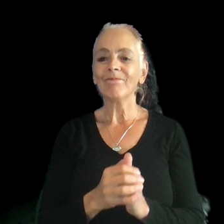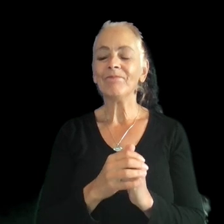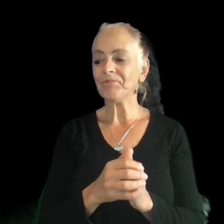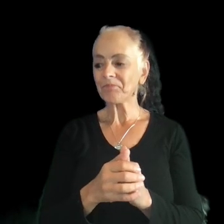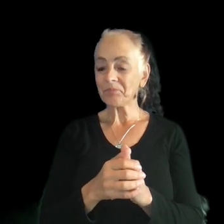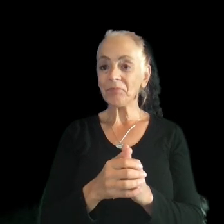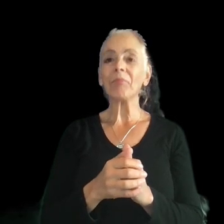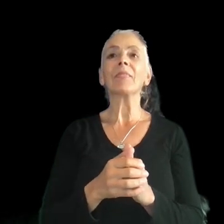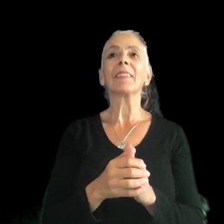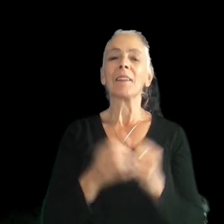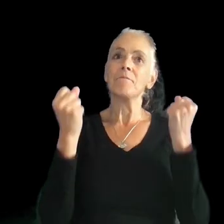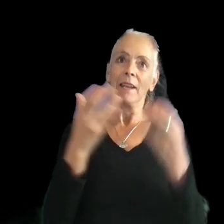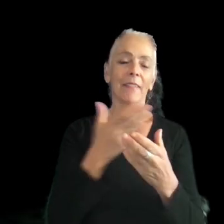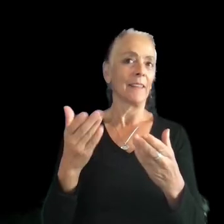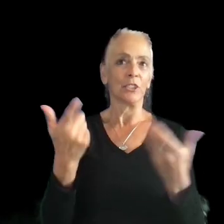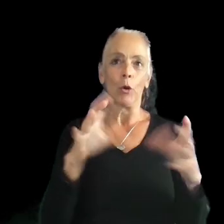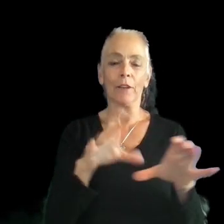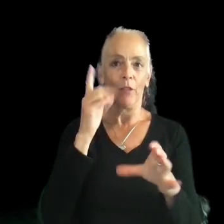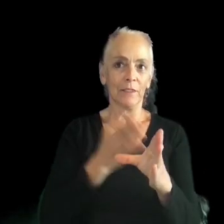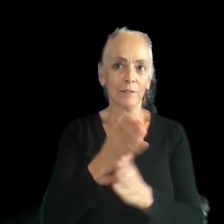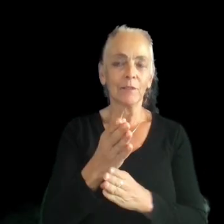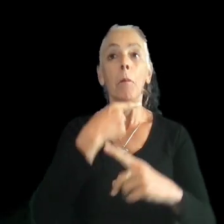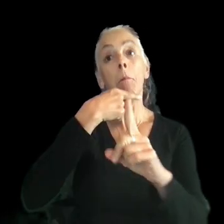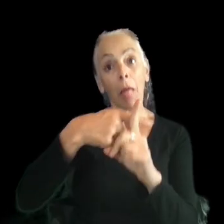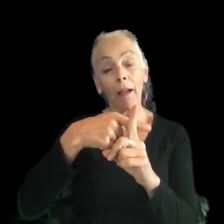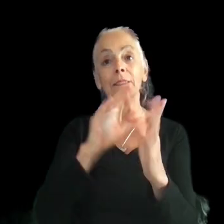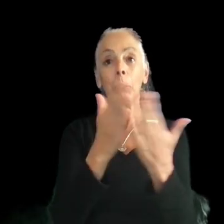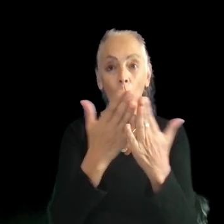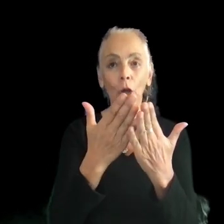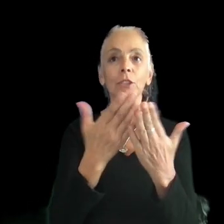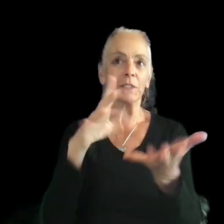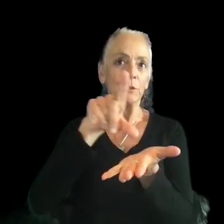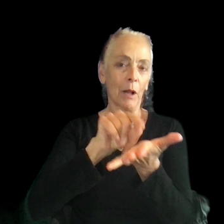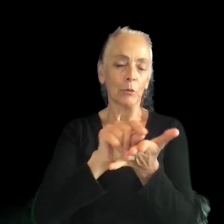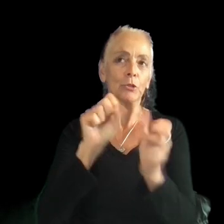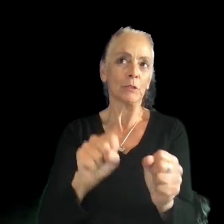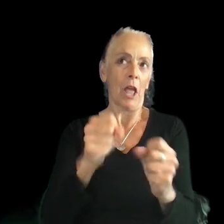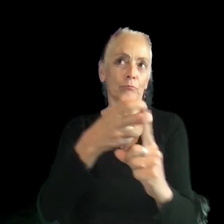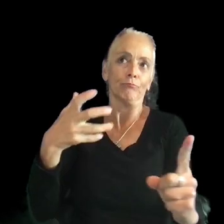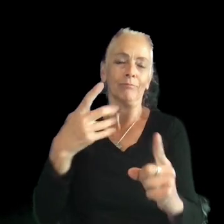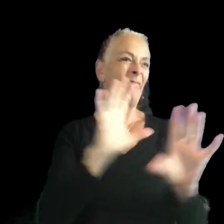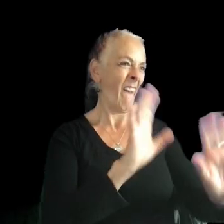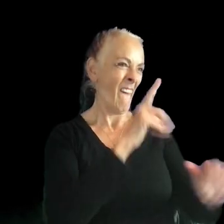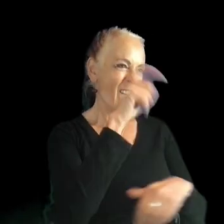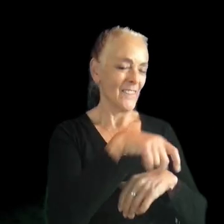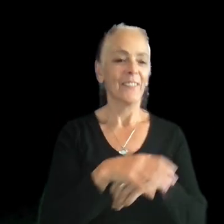of things that she already did for this industry plus books publish it and we can talk more about it now